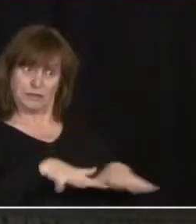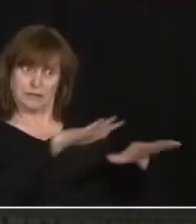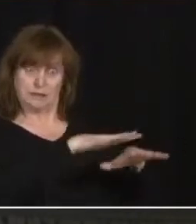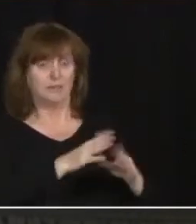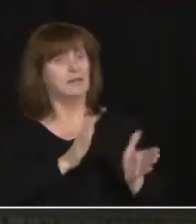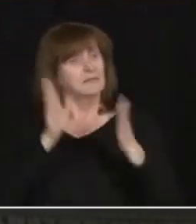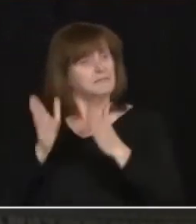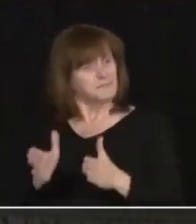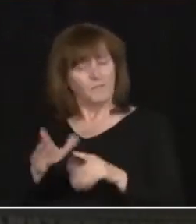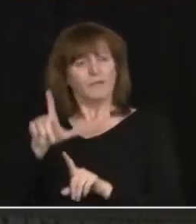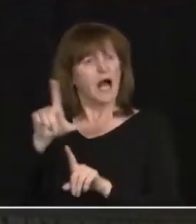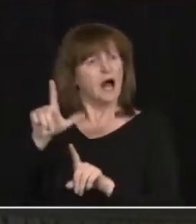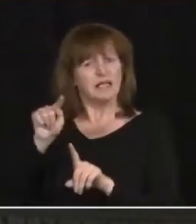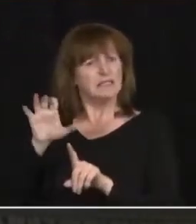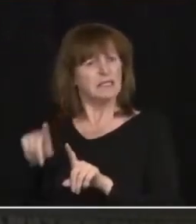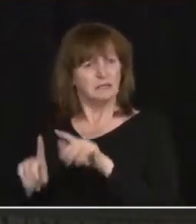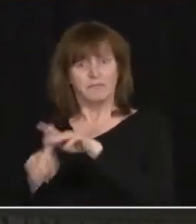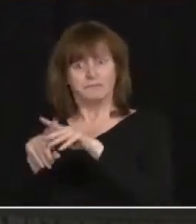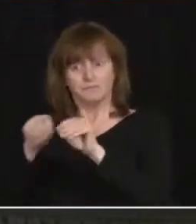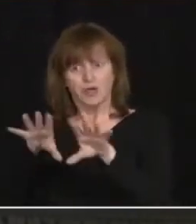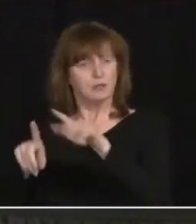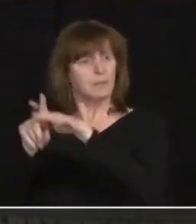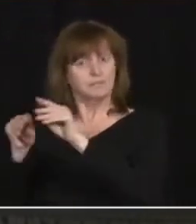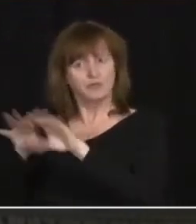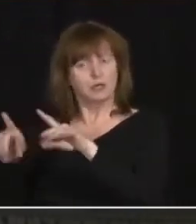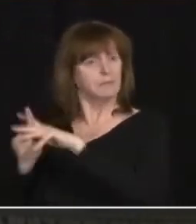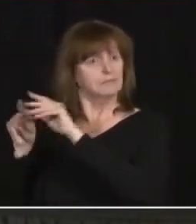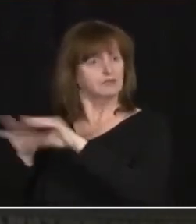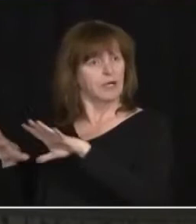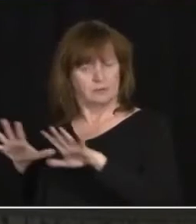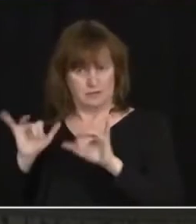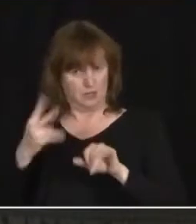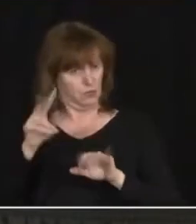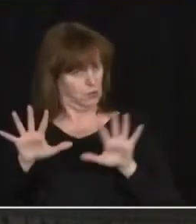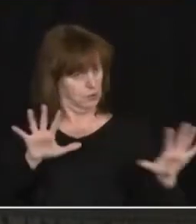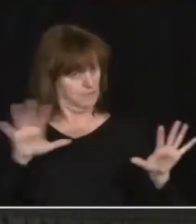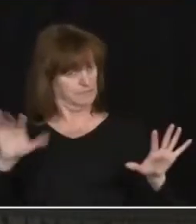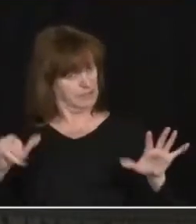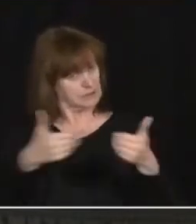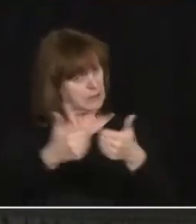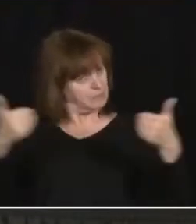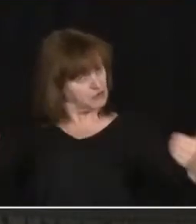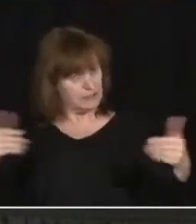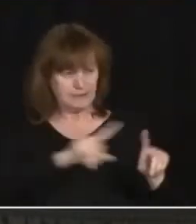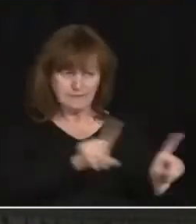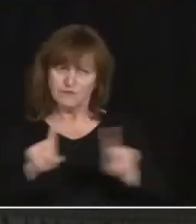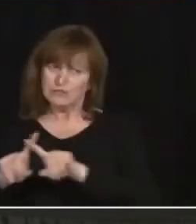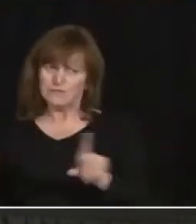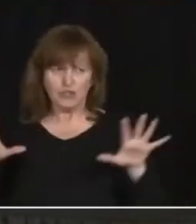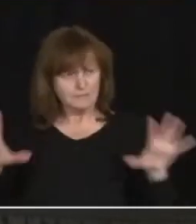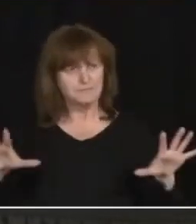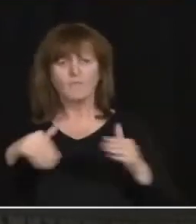long-term care homes and other congregate settings. And I'm going to take some effort to try to distinguish the dynamics of the disease in both of